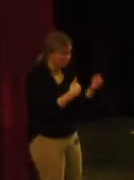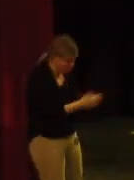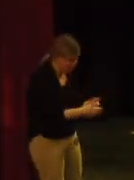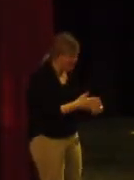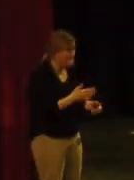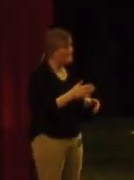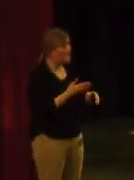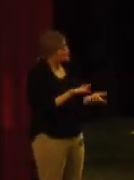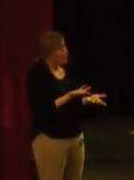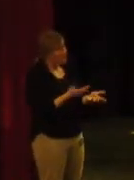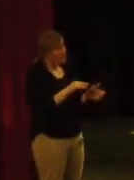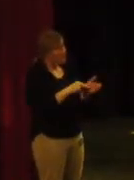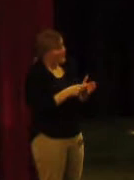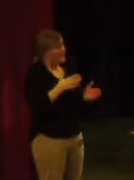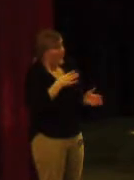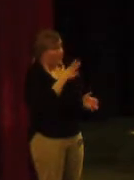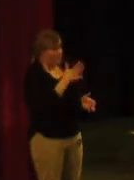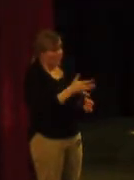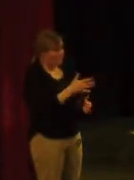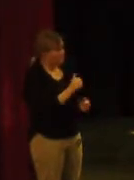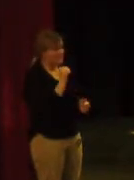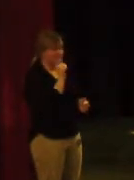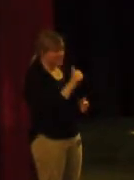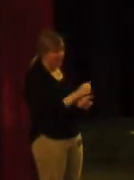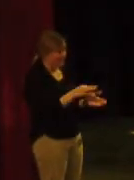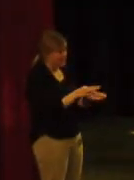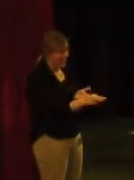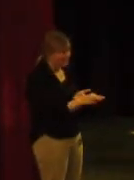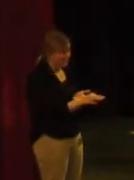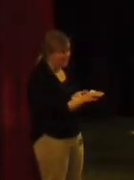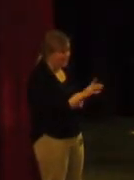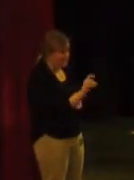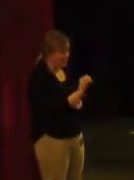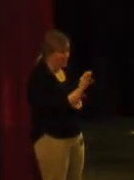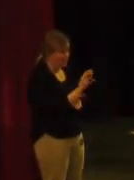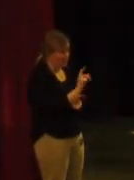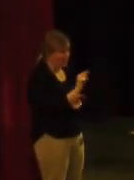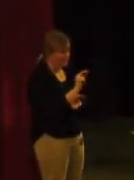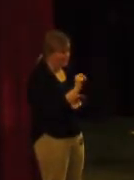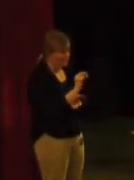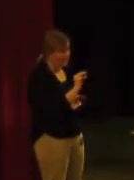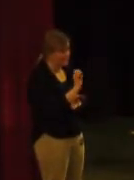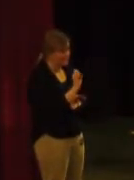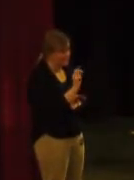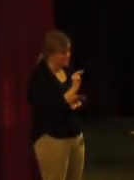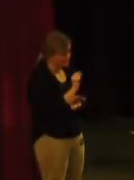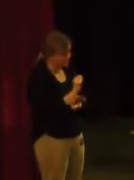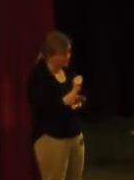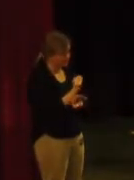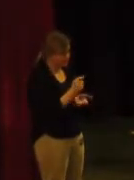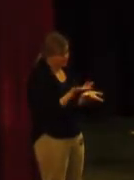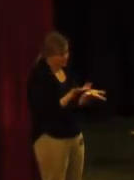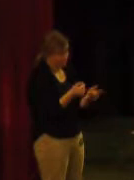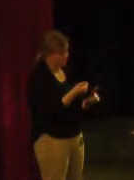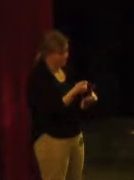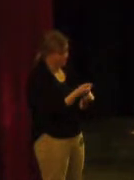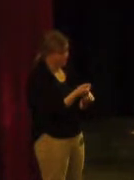grandmother was an undocumented immigrant from Mexico. So I'll tell you a little bit more about her later.